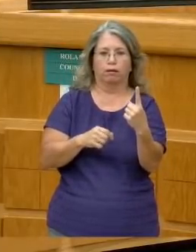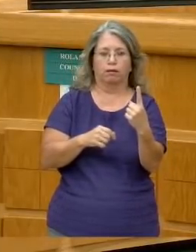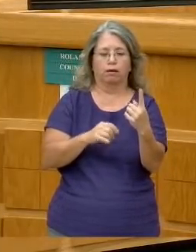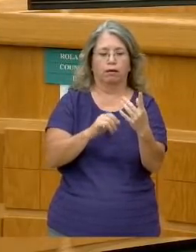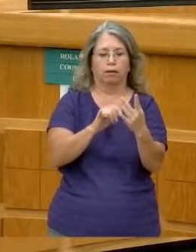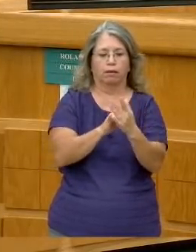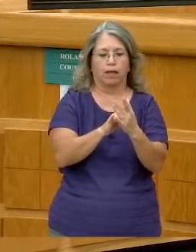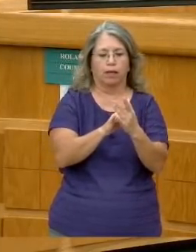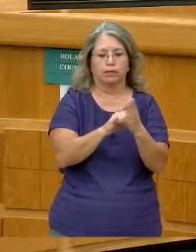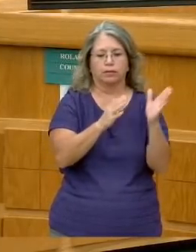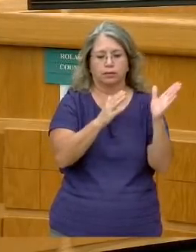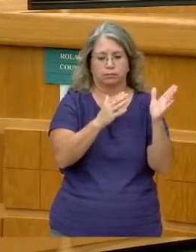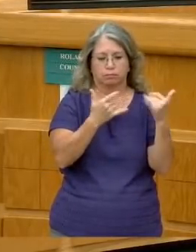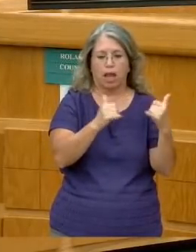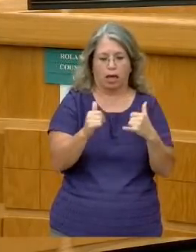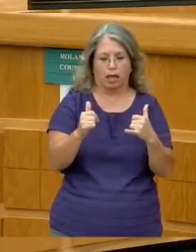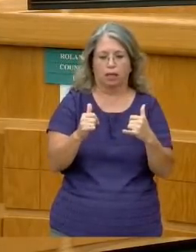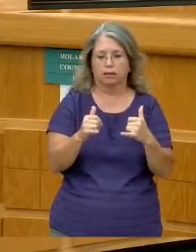playing.